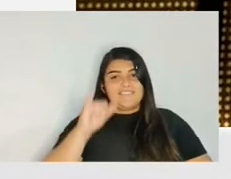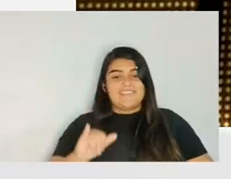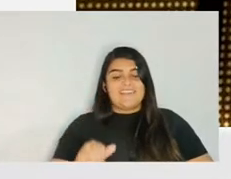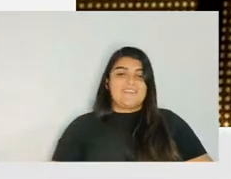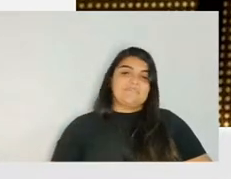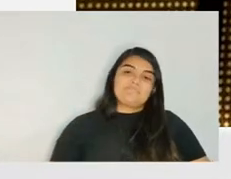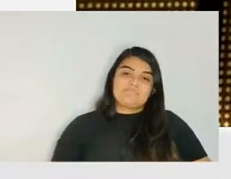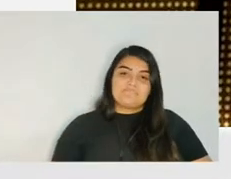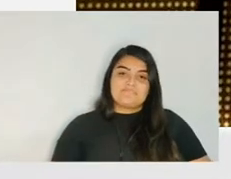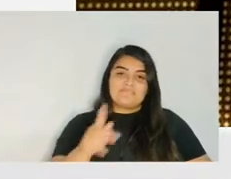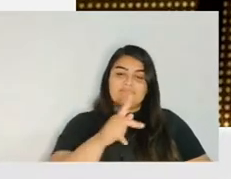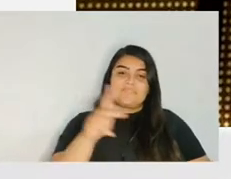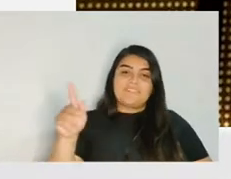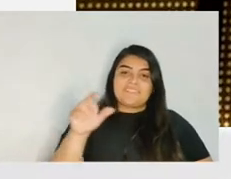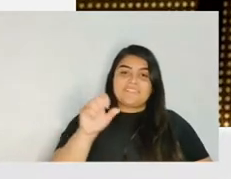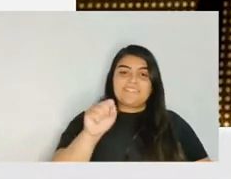it